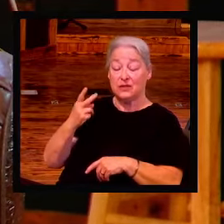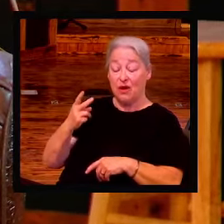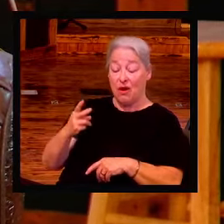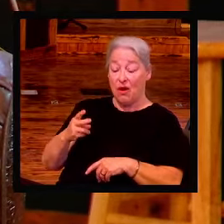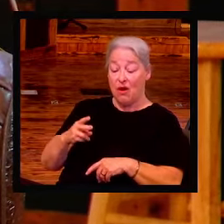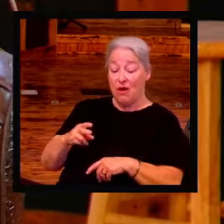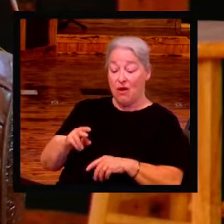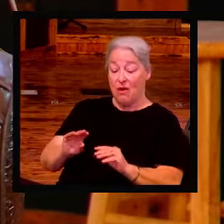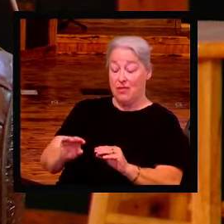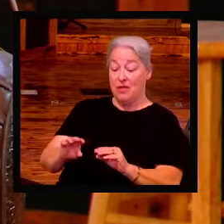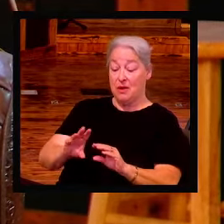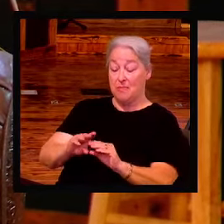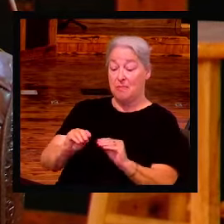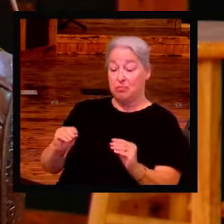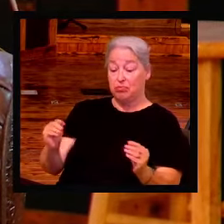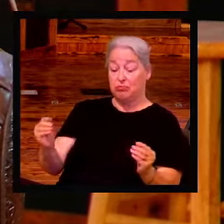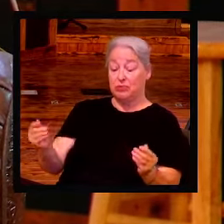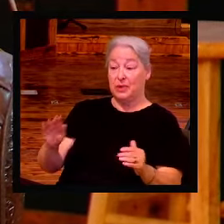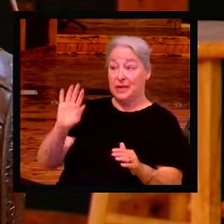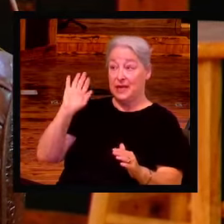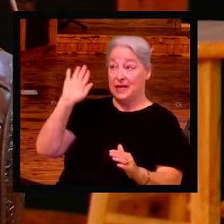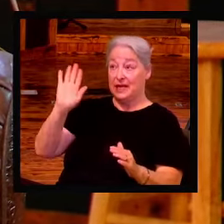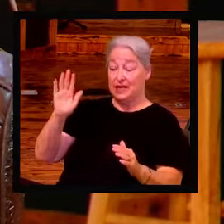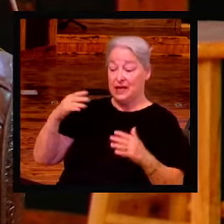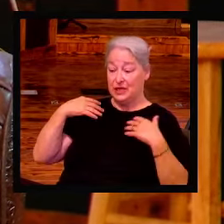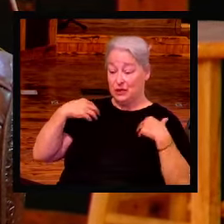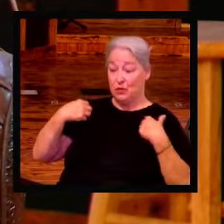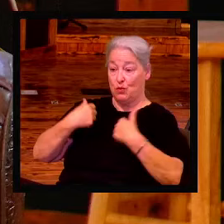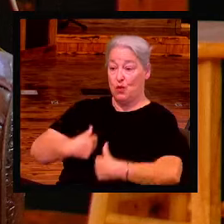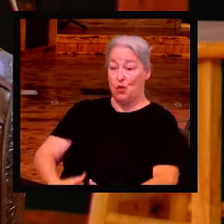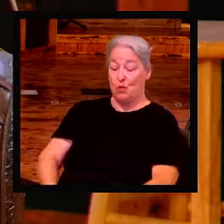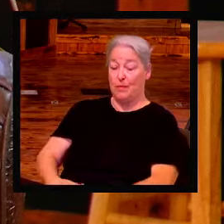and I reached for it, and I became a Christian.